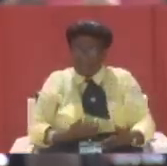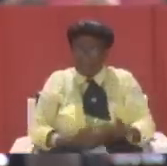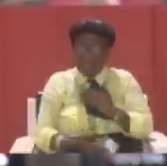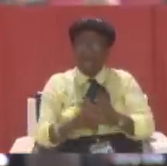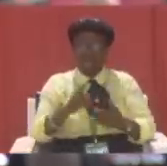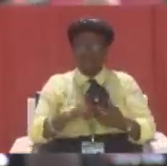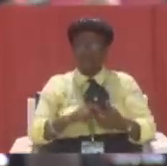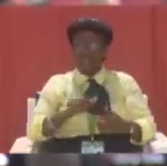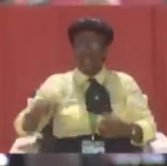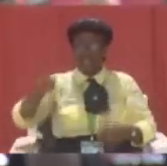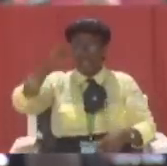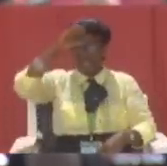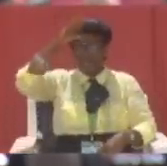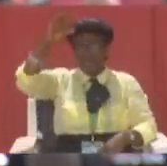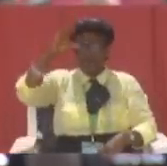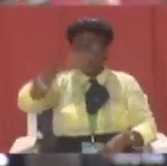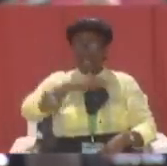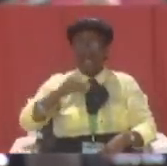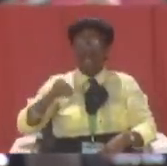him.